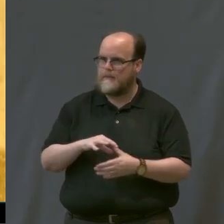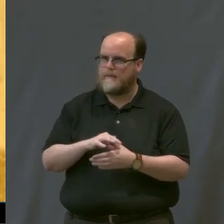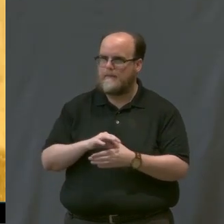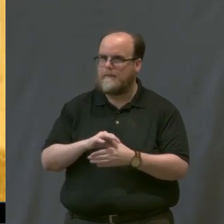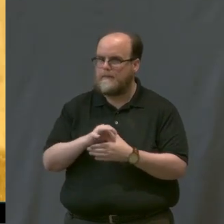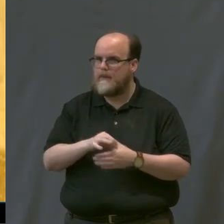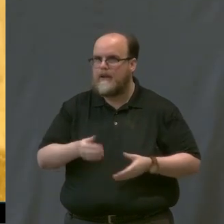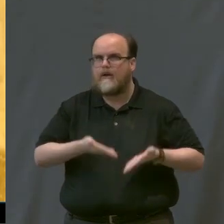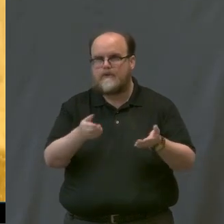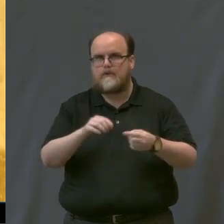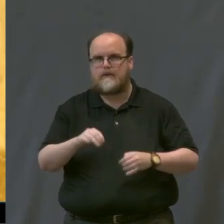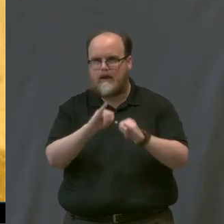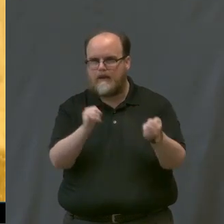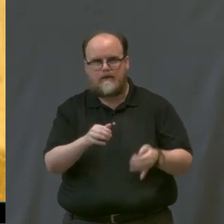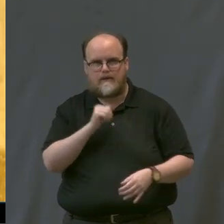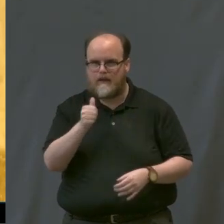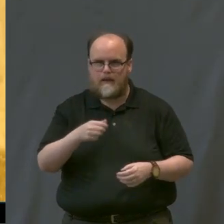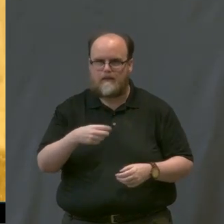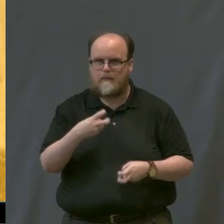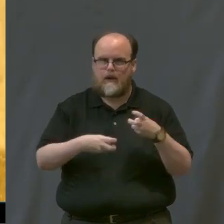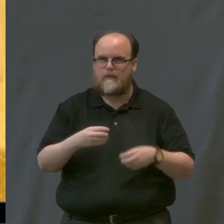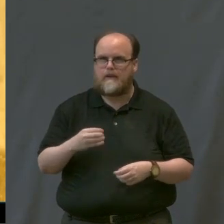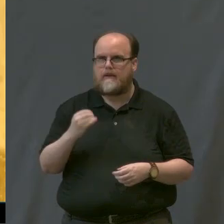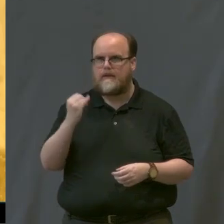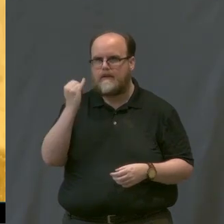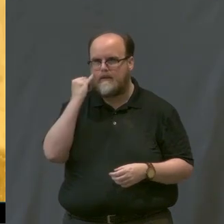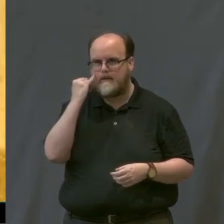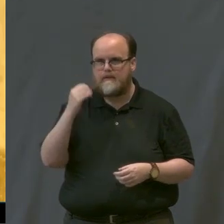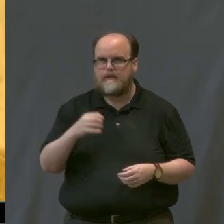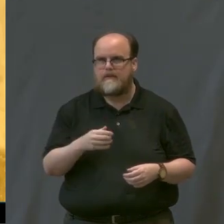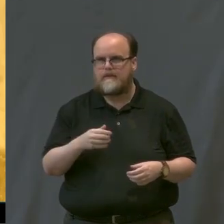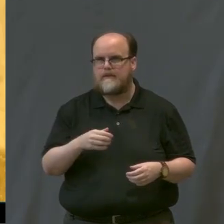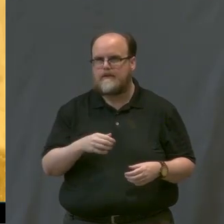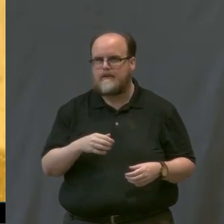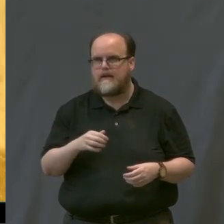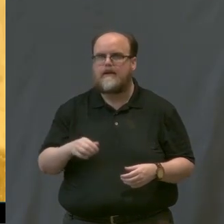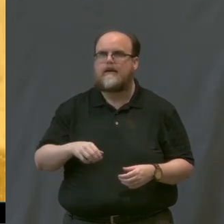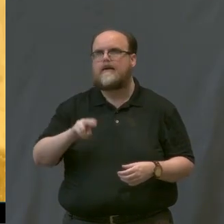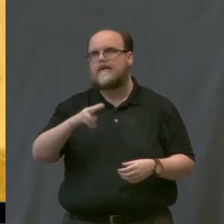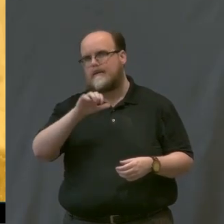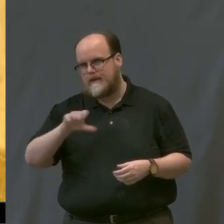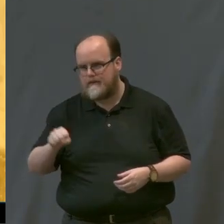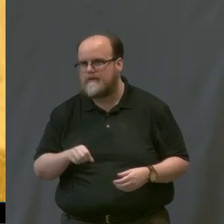to idols was not a problem unless it caused somebody to stumble or you did it for the wrong reasons.